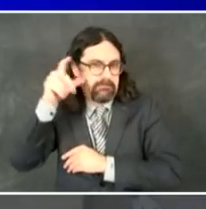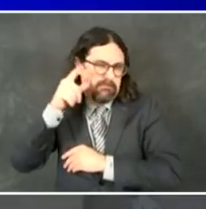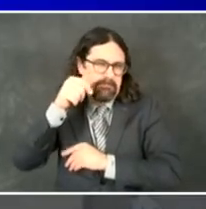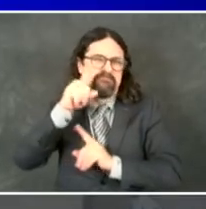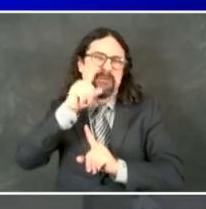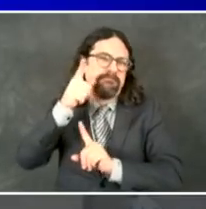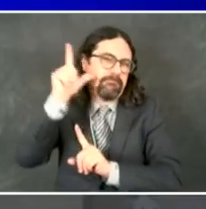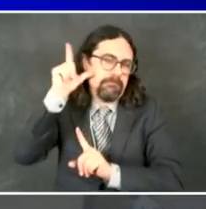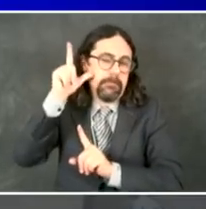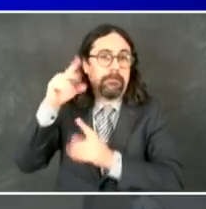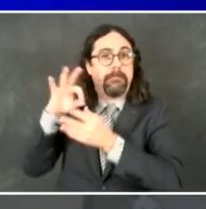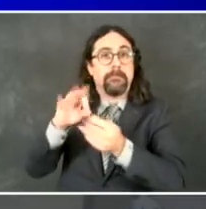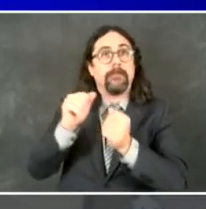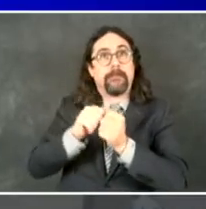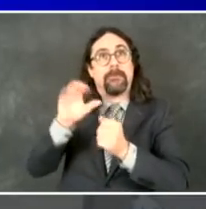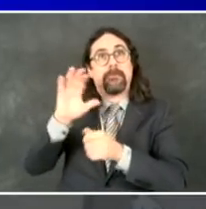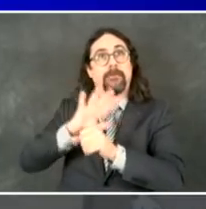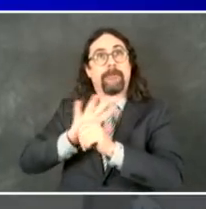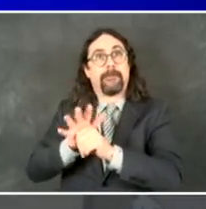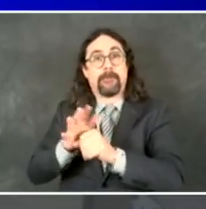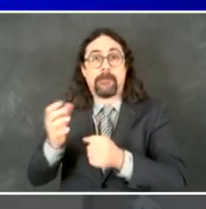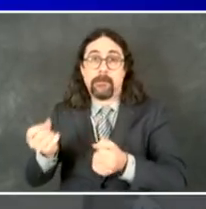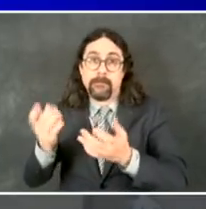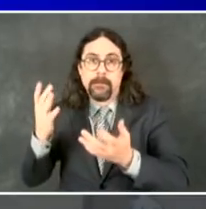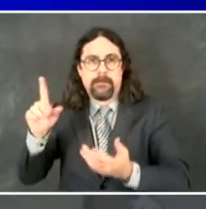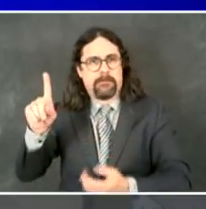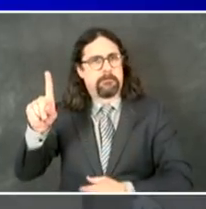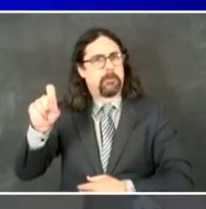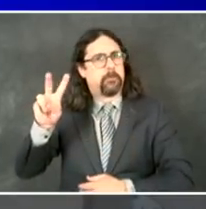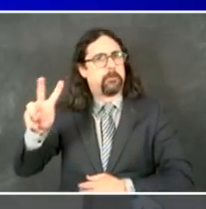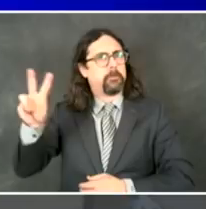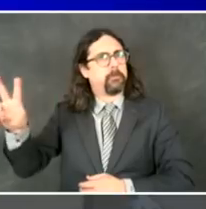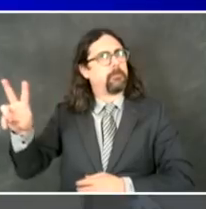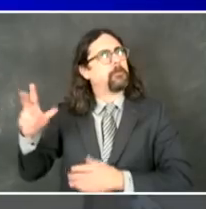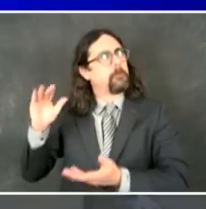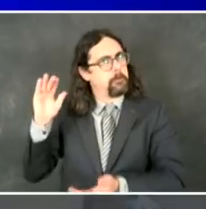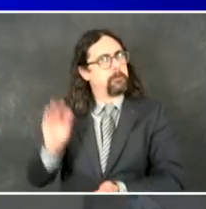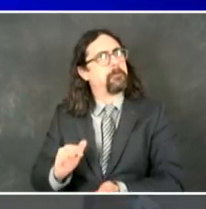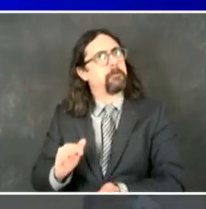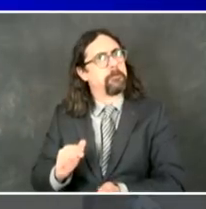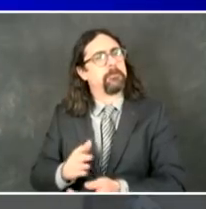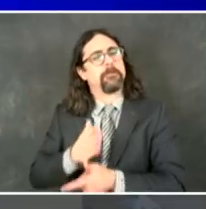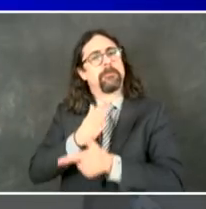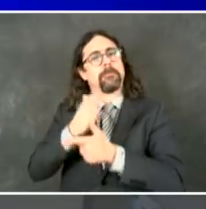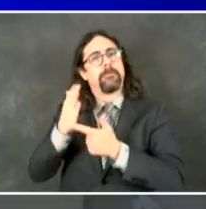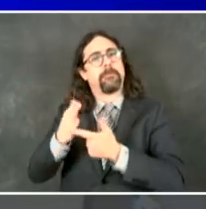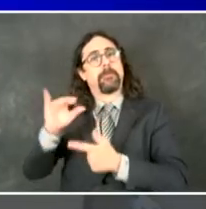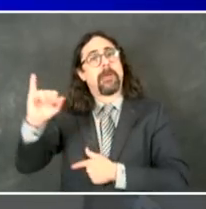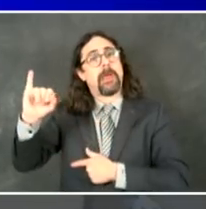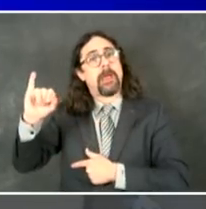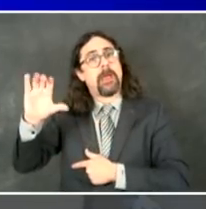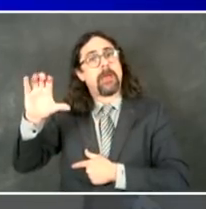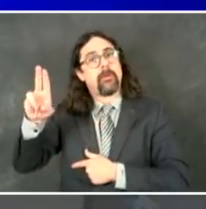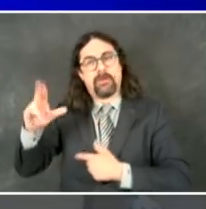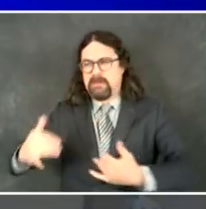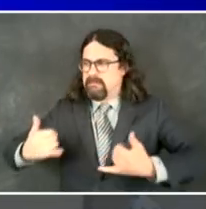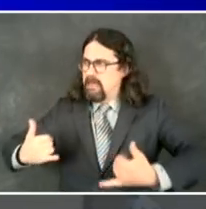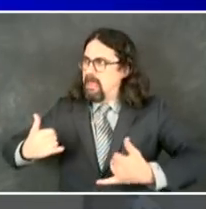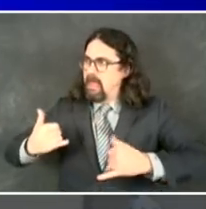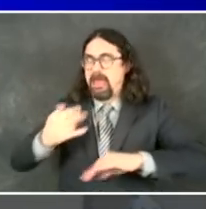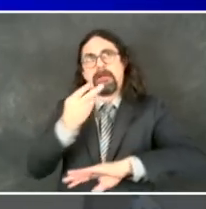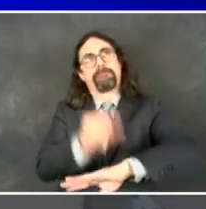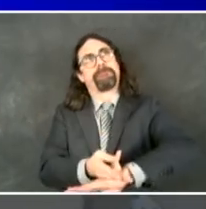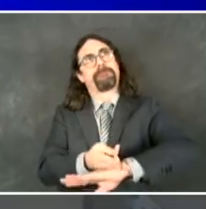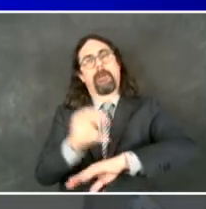public hospitals for suspected COVID-19, that's down, but only a little, 768 to 766. Percentage of people who